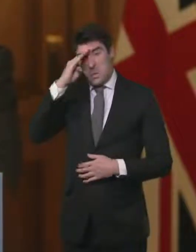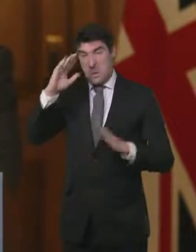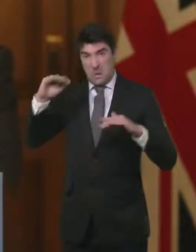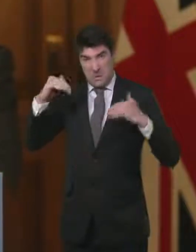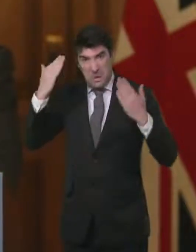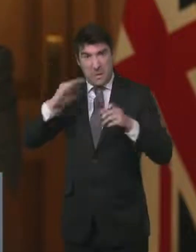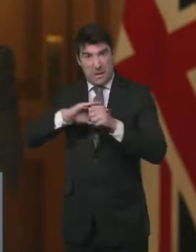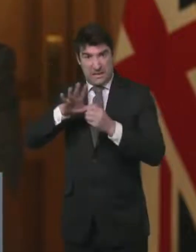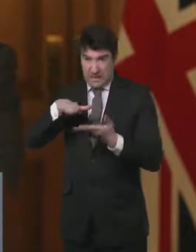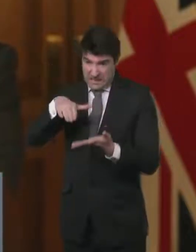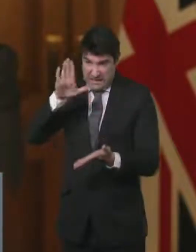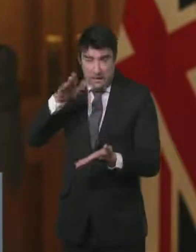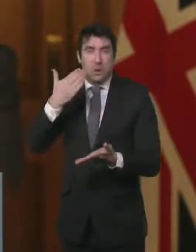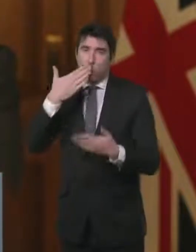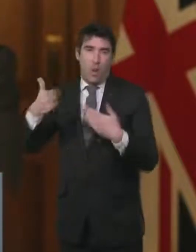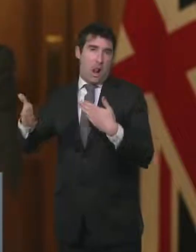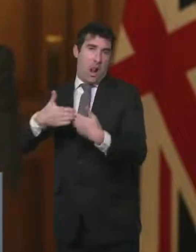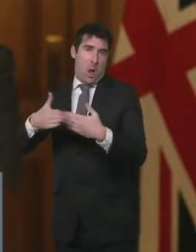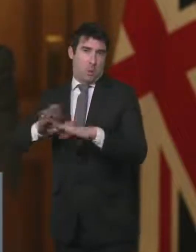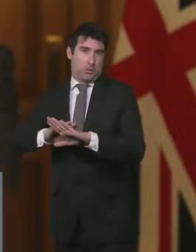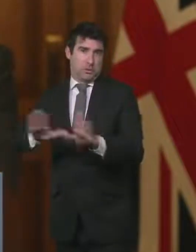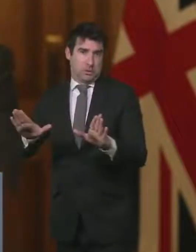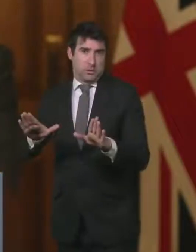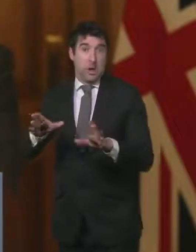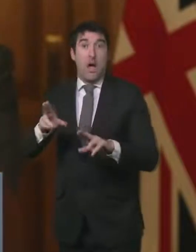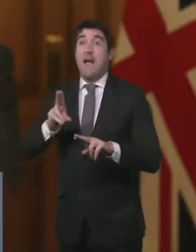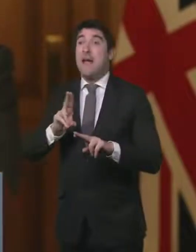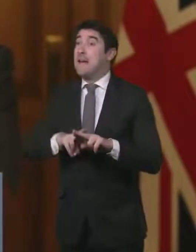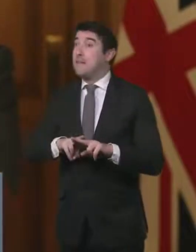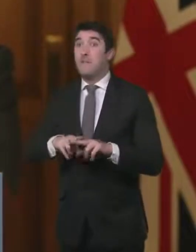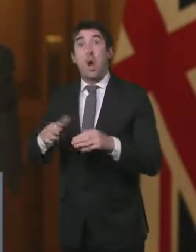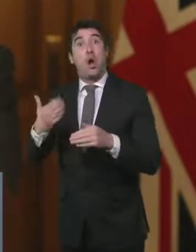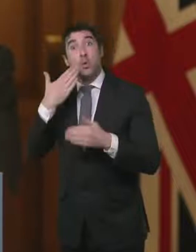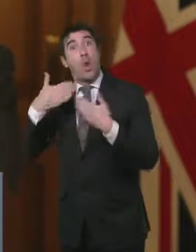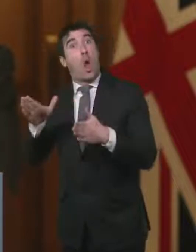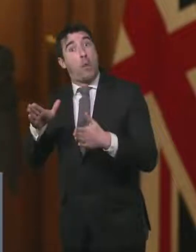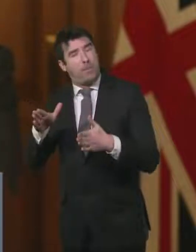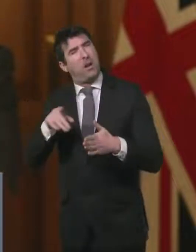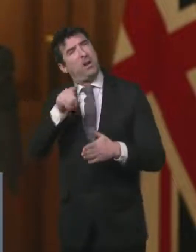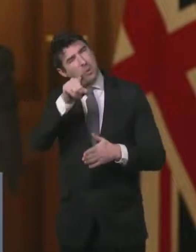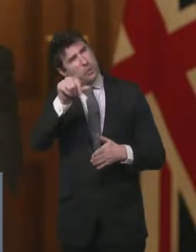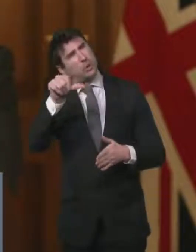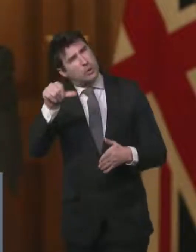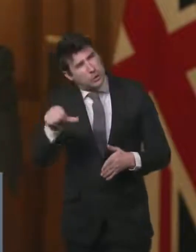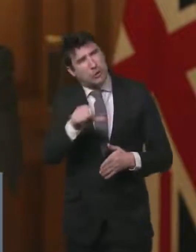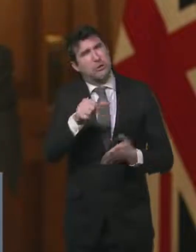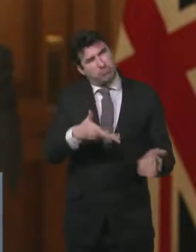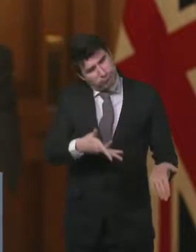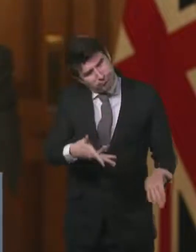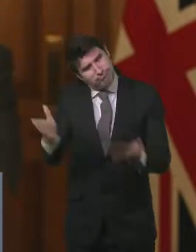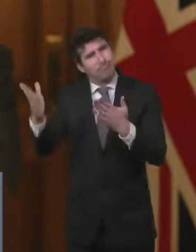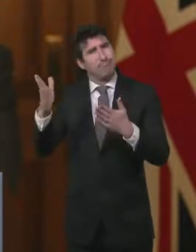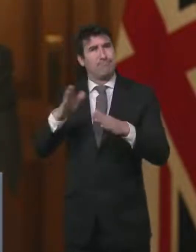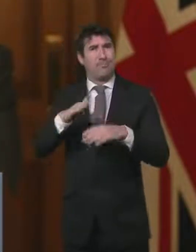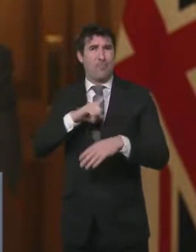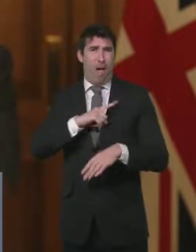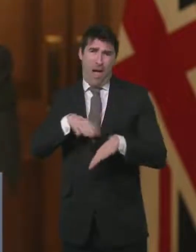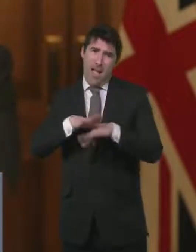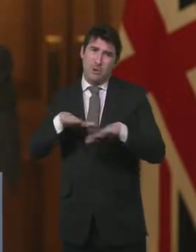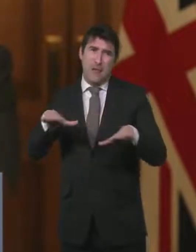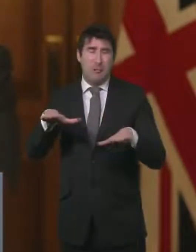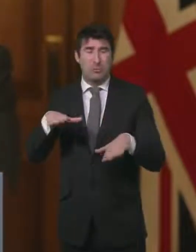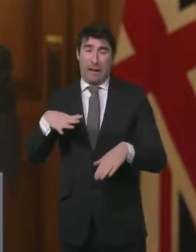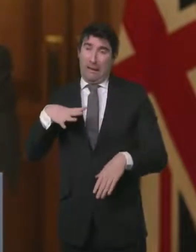infection rate areas, send your children, send your family to school in the normal way.